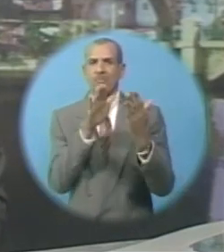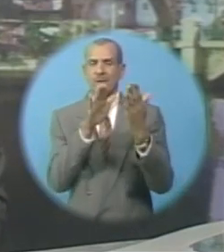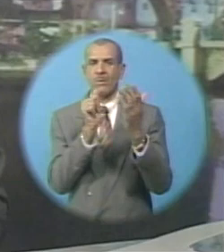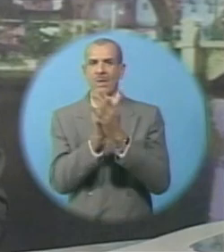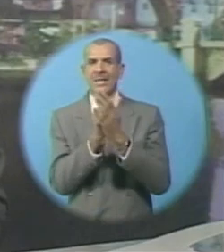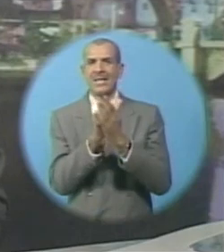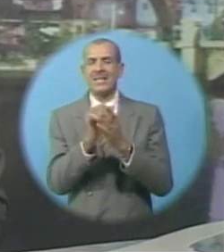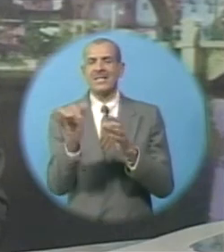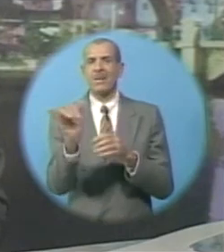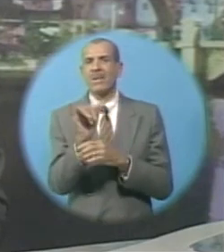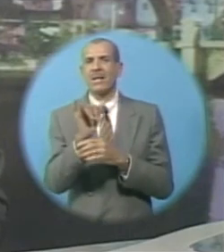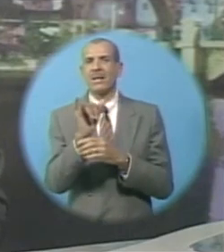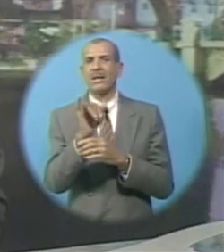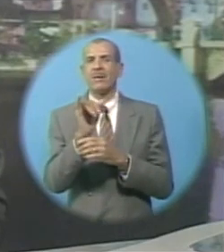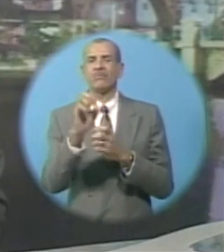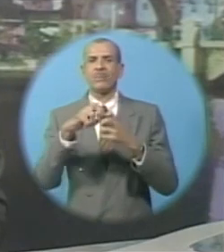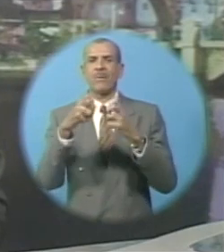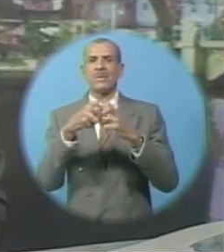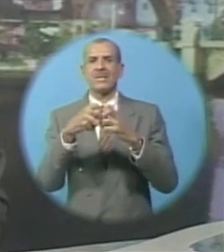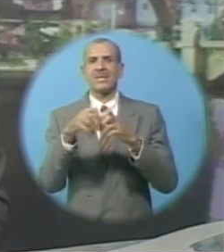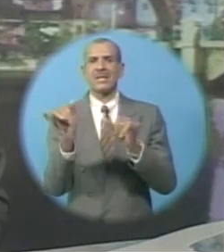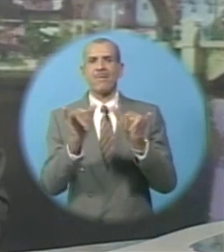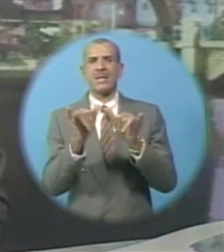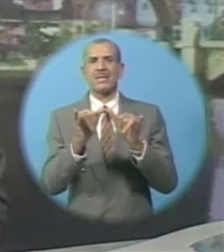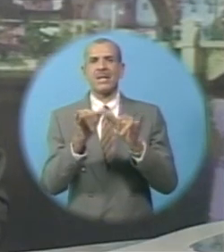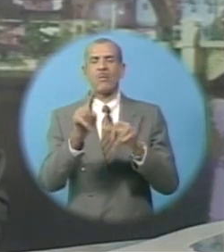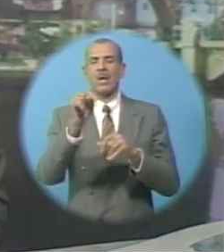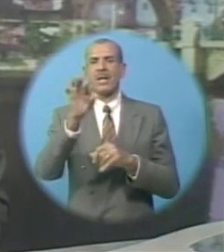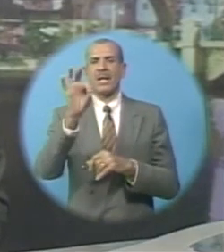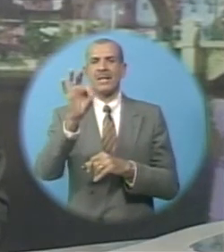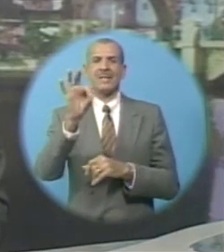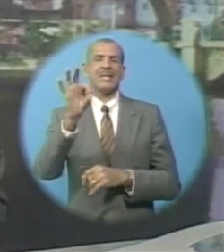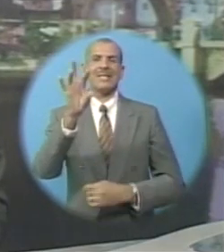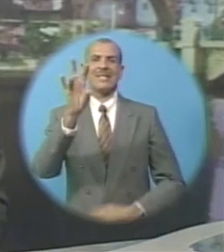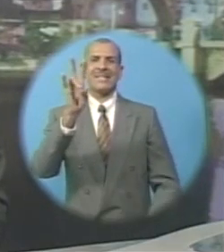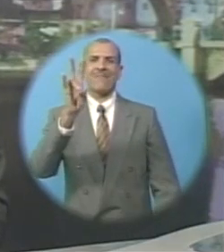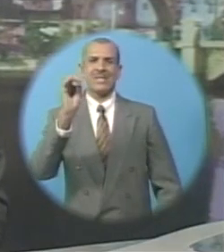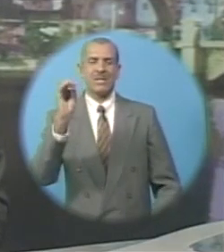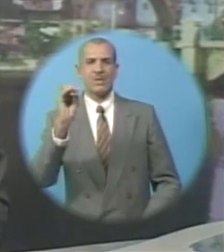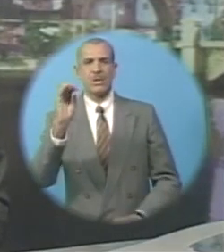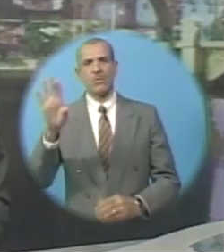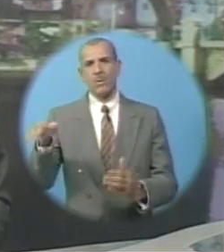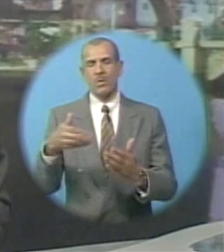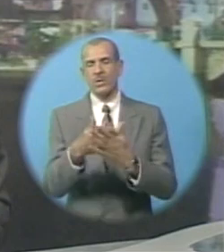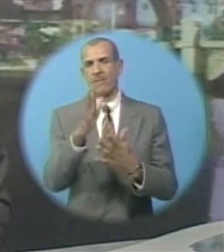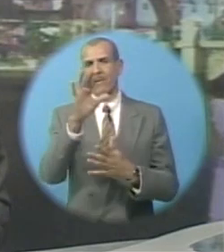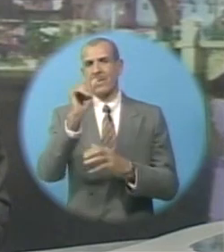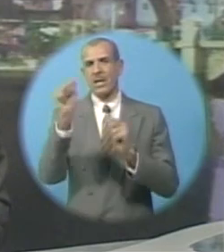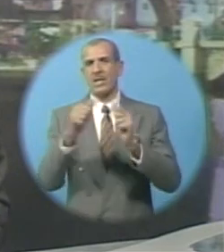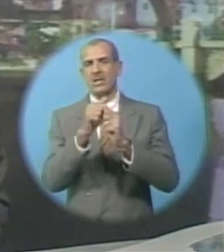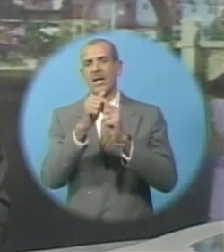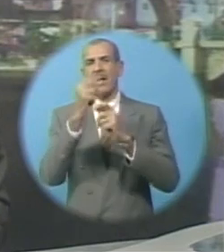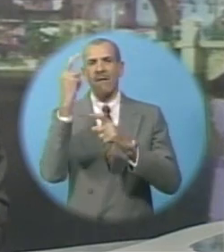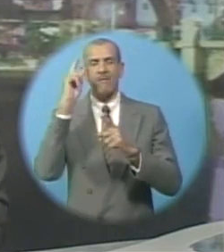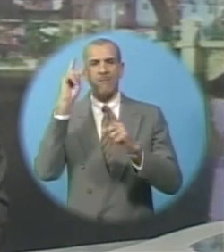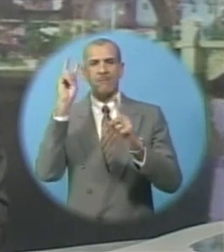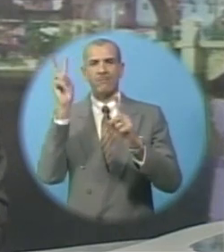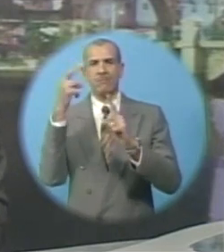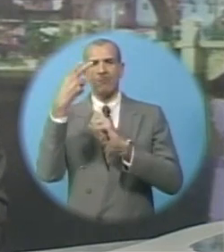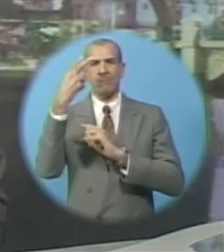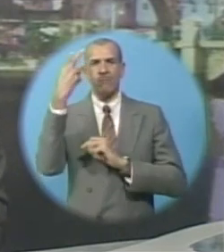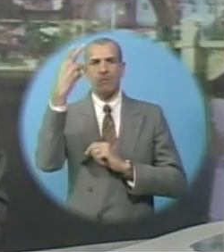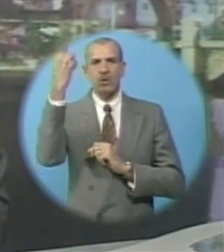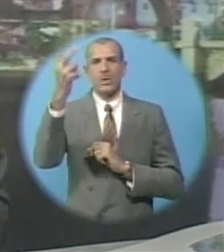issues akin to those of the 1970s. He believes as the country approaches 50 years, a vision must be set for